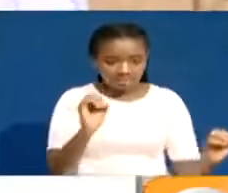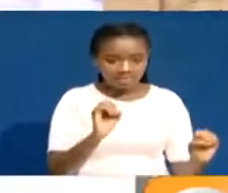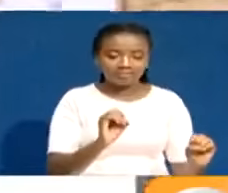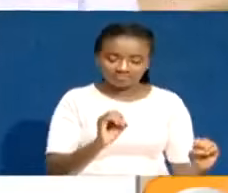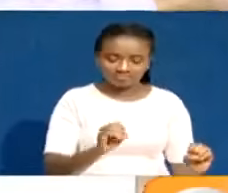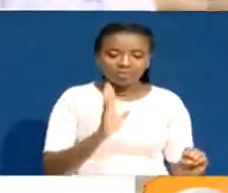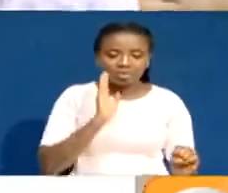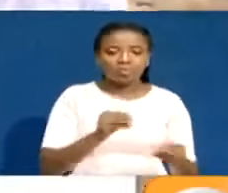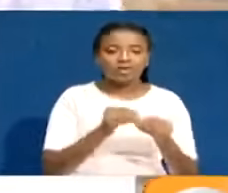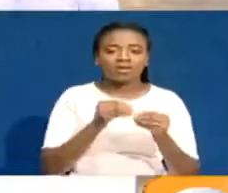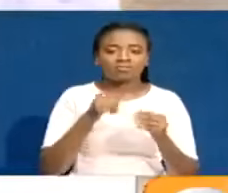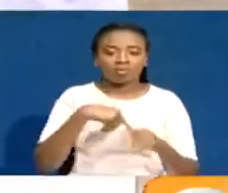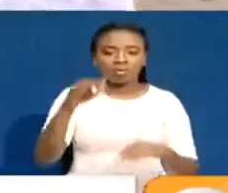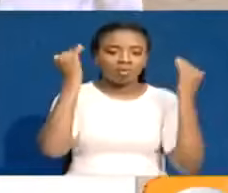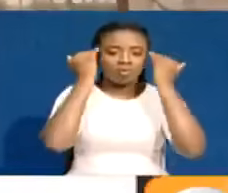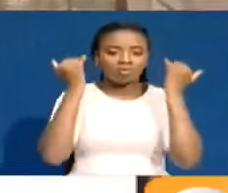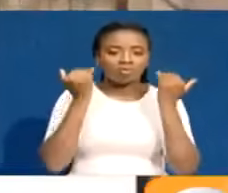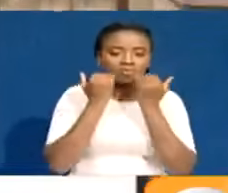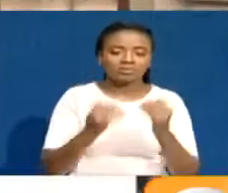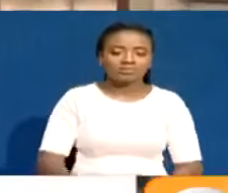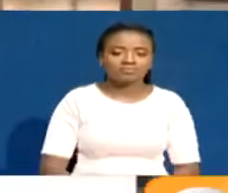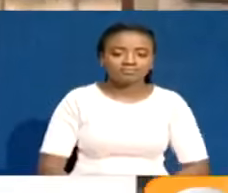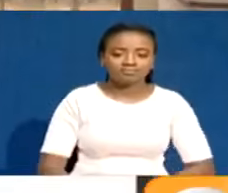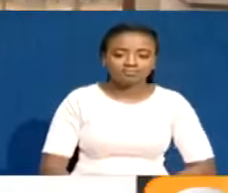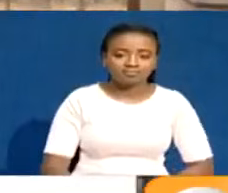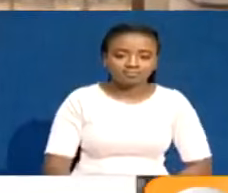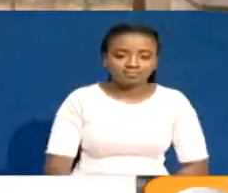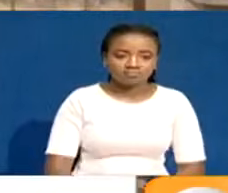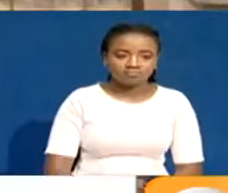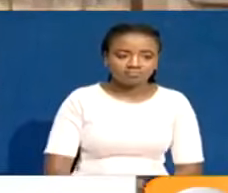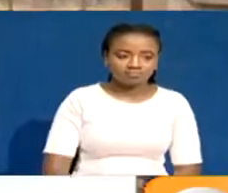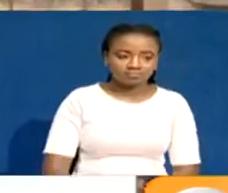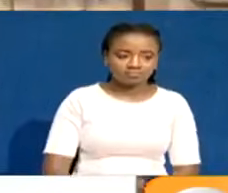October 21st, the date of the email with the demands. Martin Munene, Citizen TV.